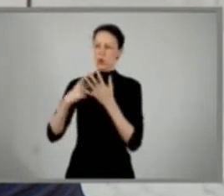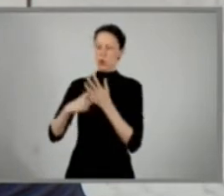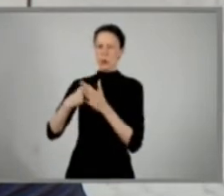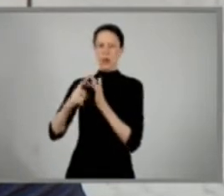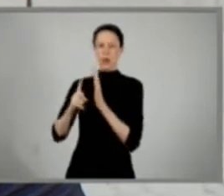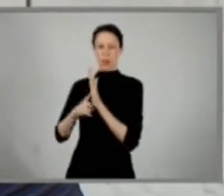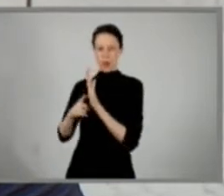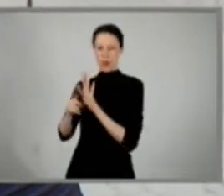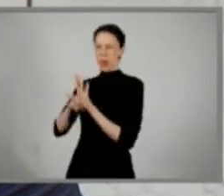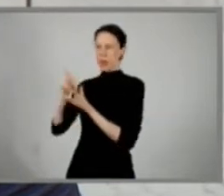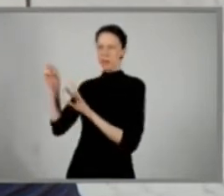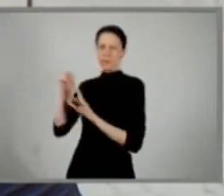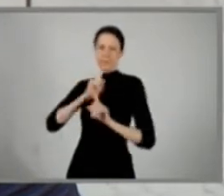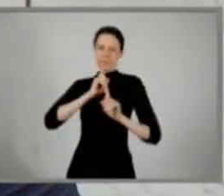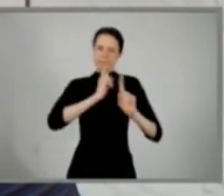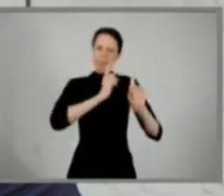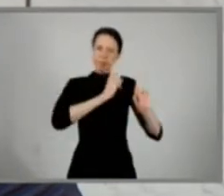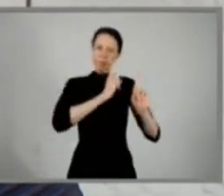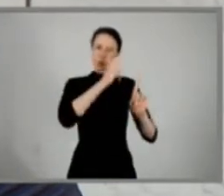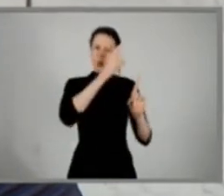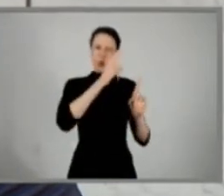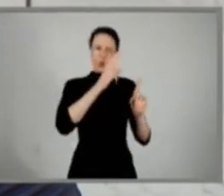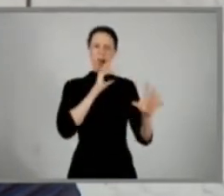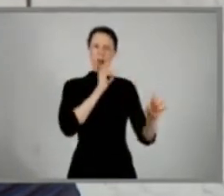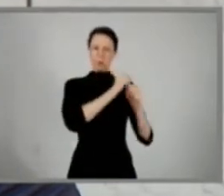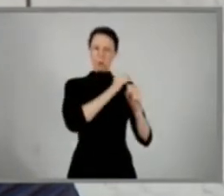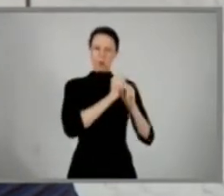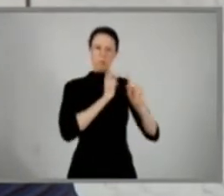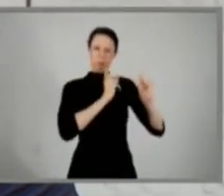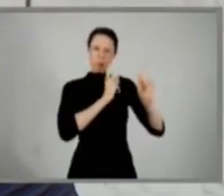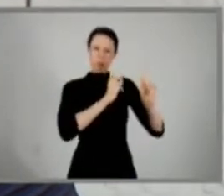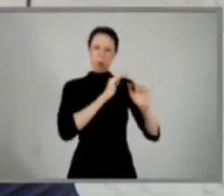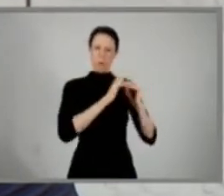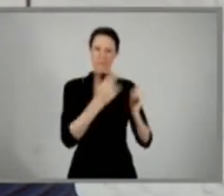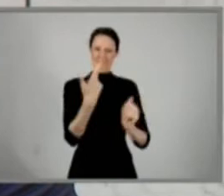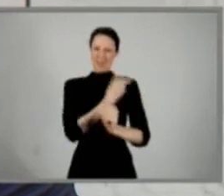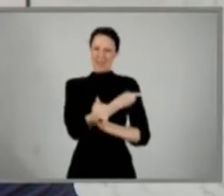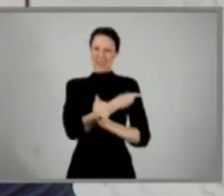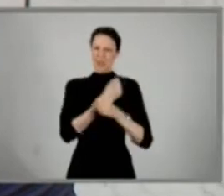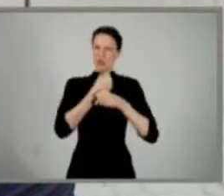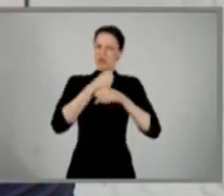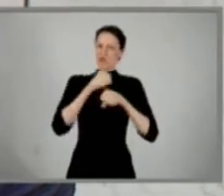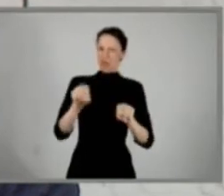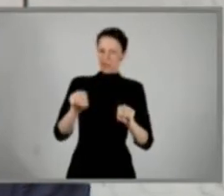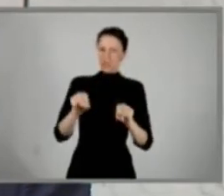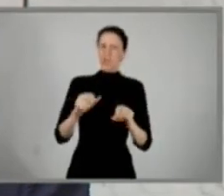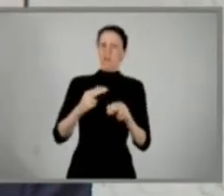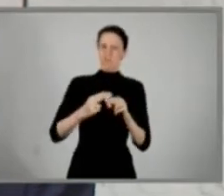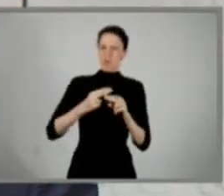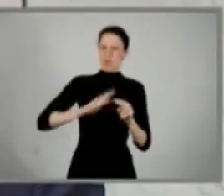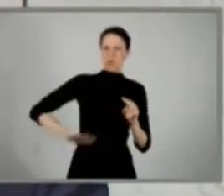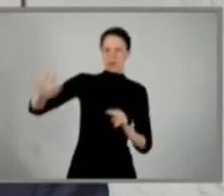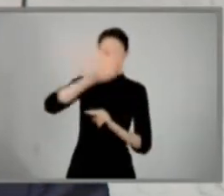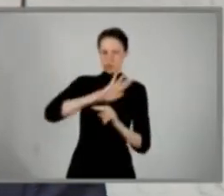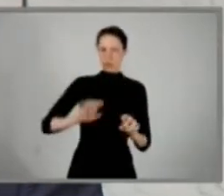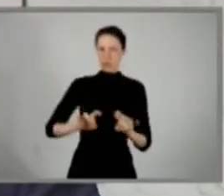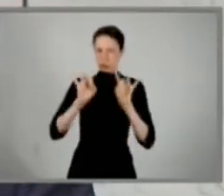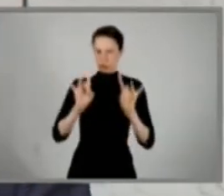vaccination policy and strategy, will be able to update you on that policy, and that will also be released today together